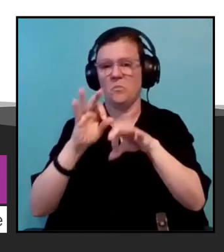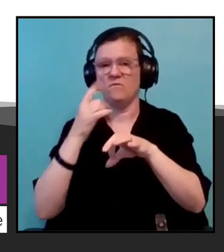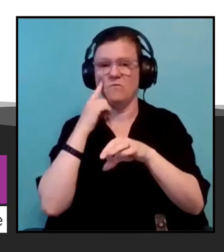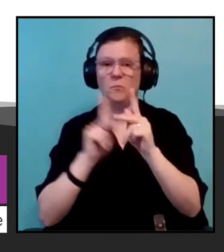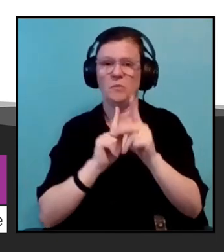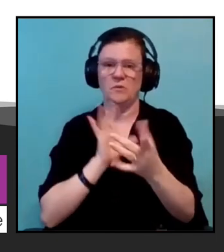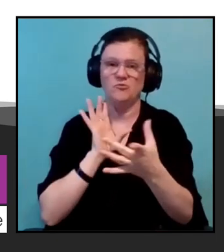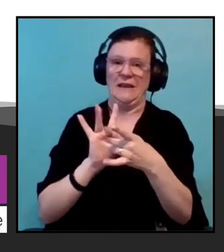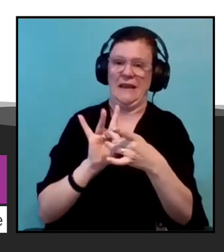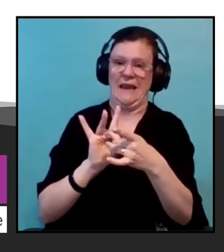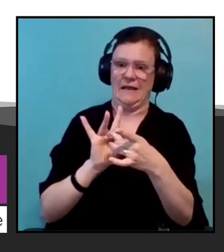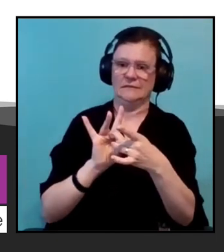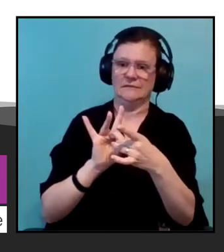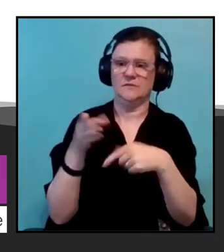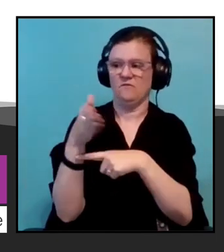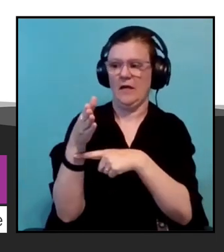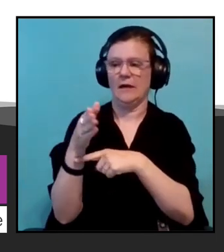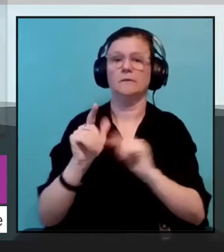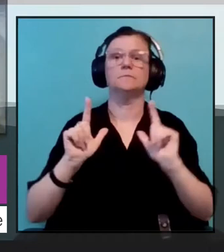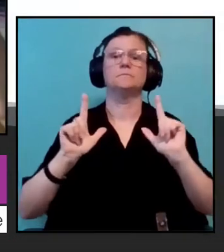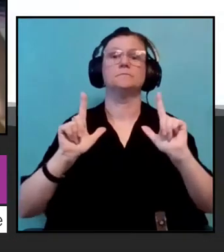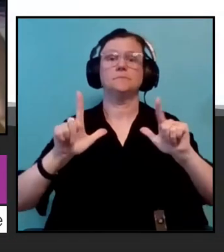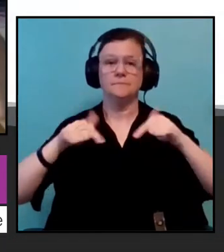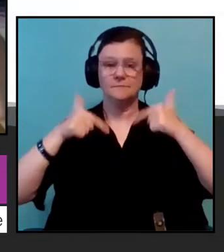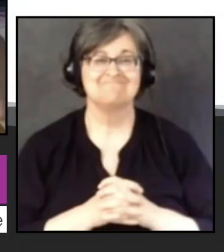to their flags.